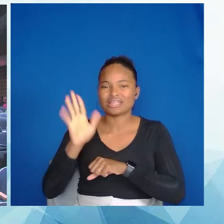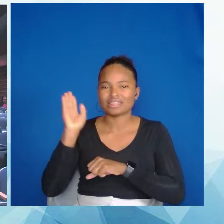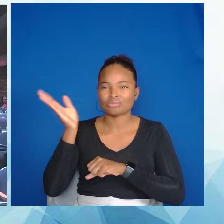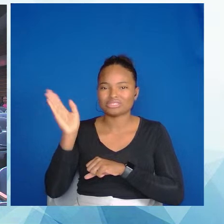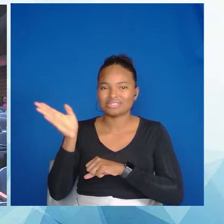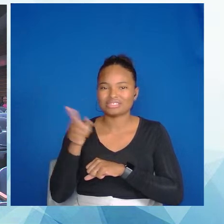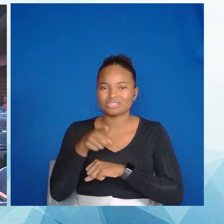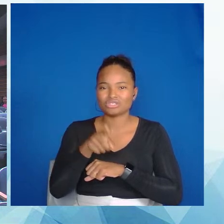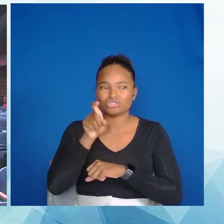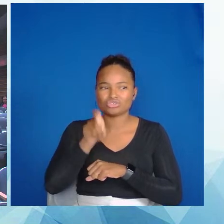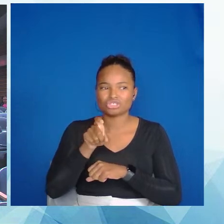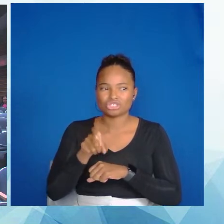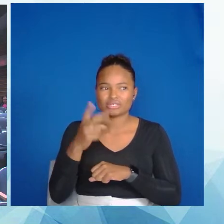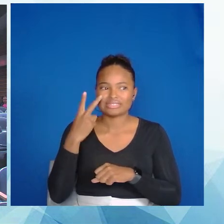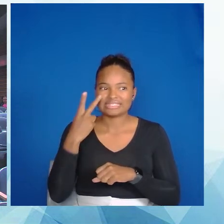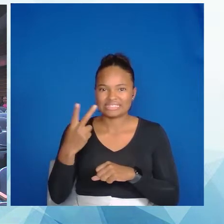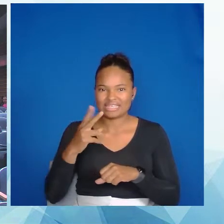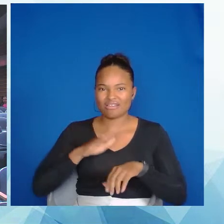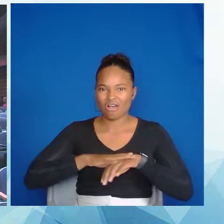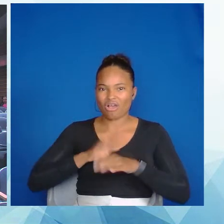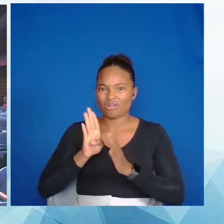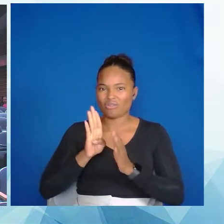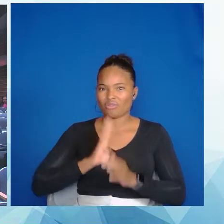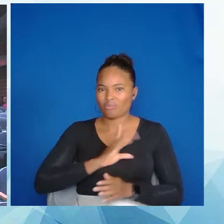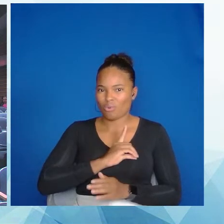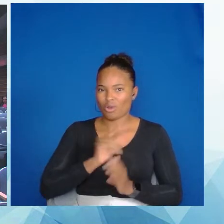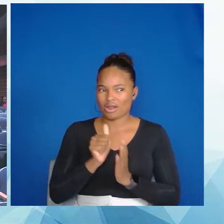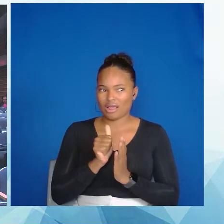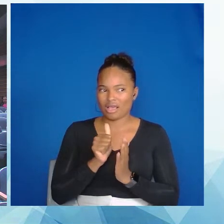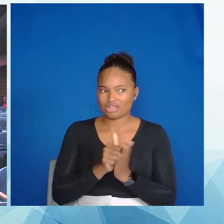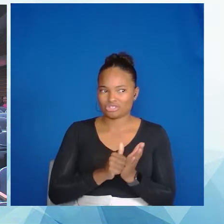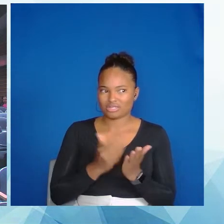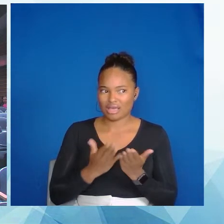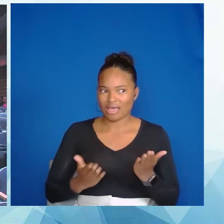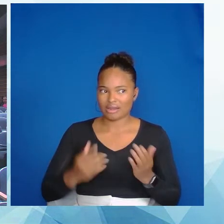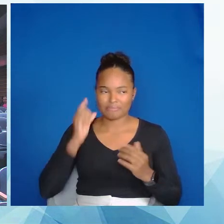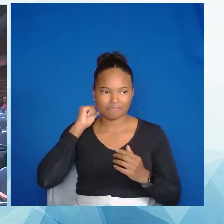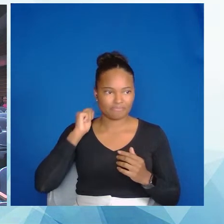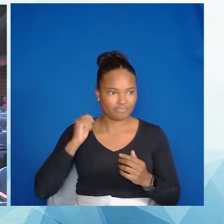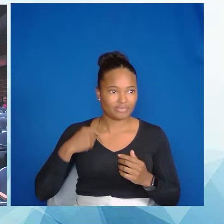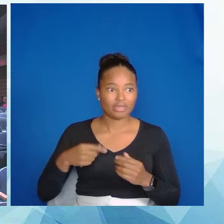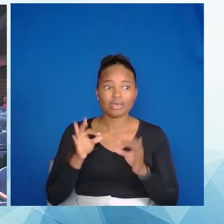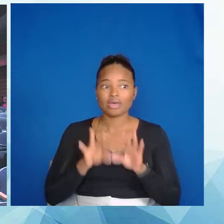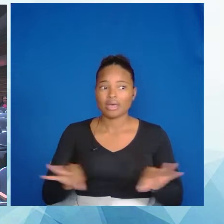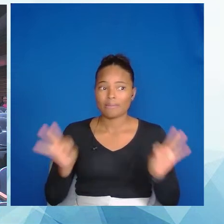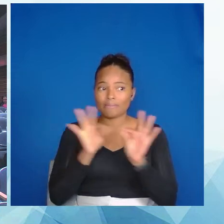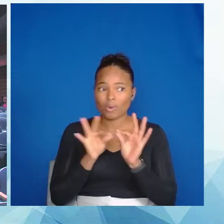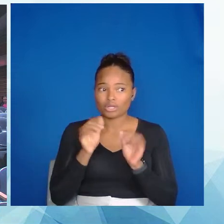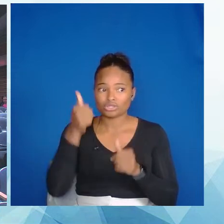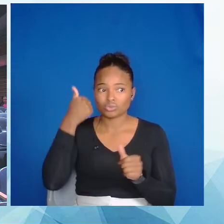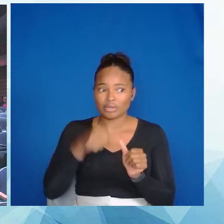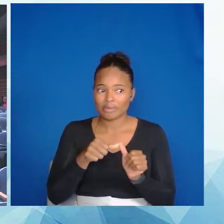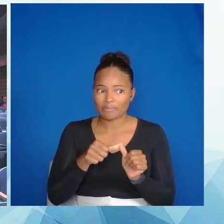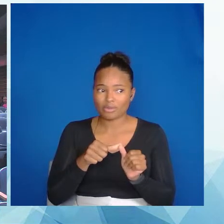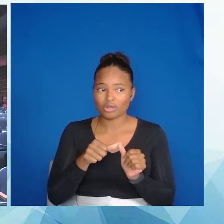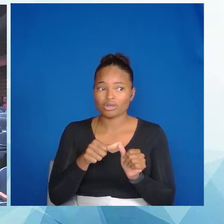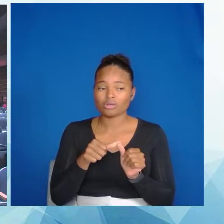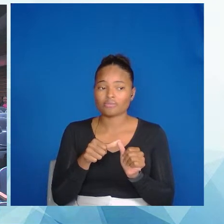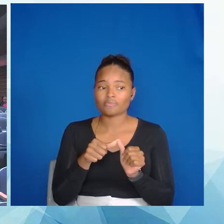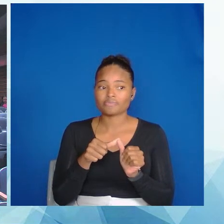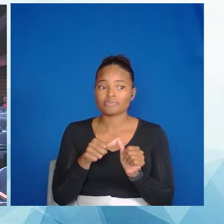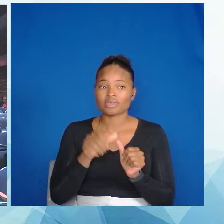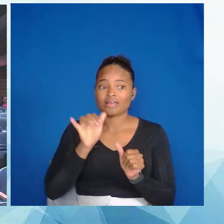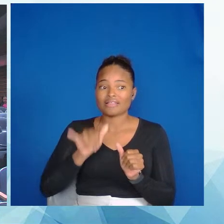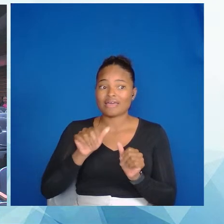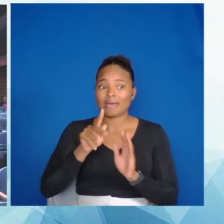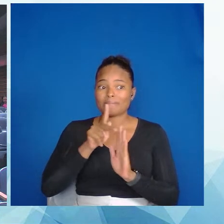on as a board agenda item. One of the most important things to remember is that the policy of the open